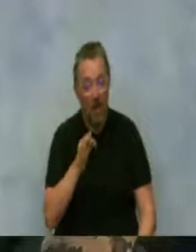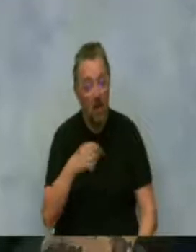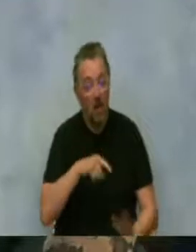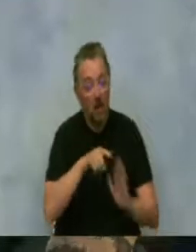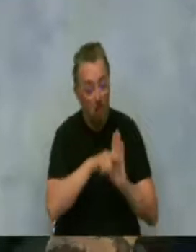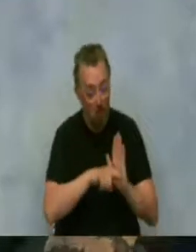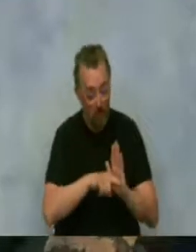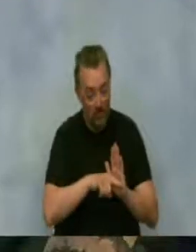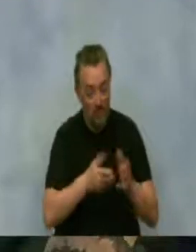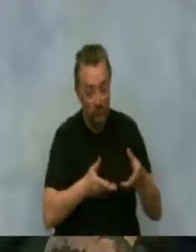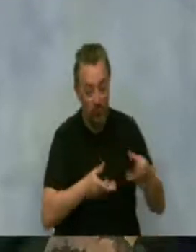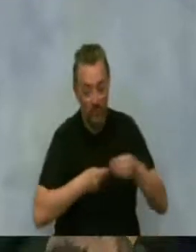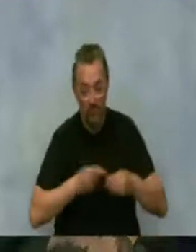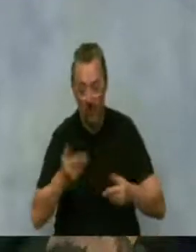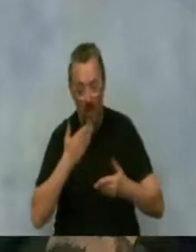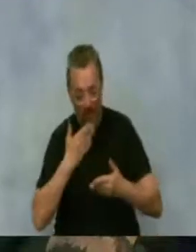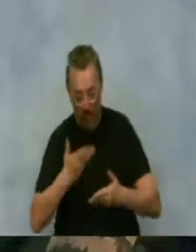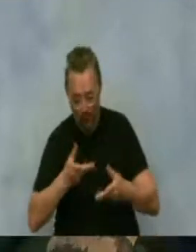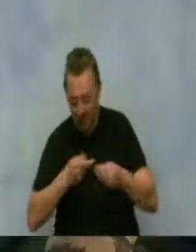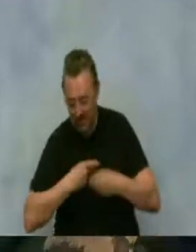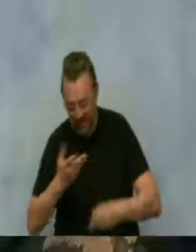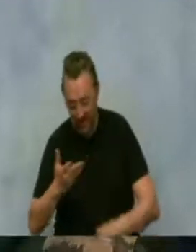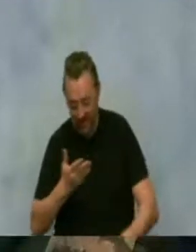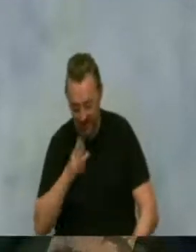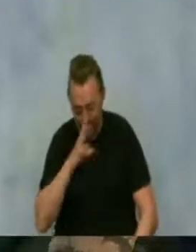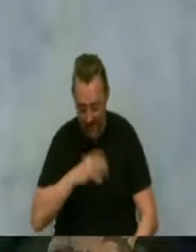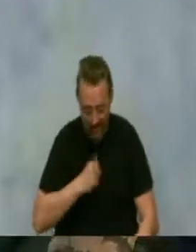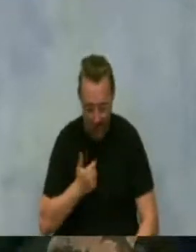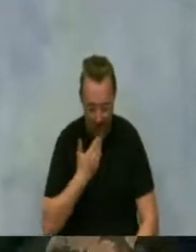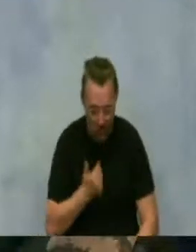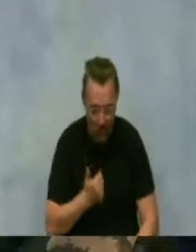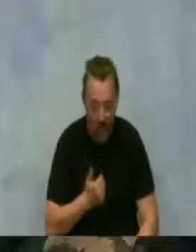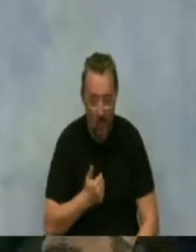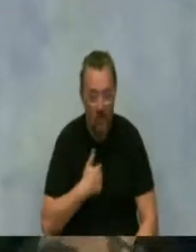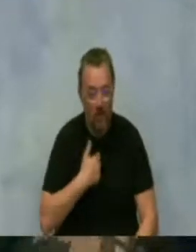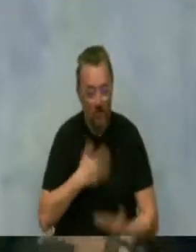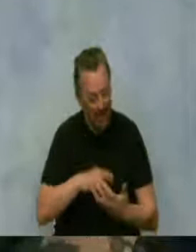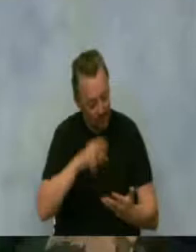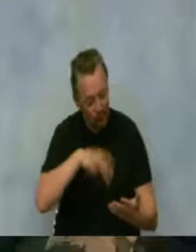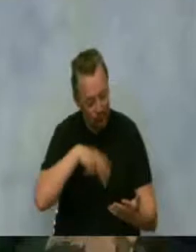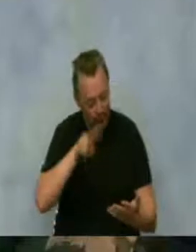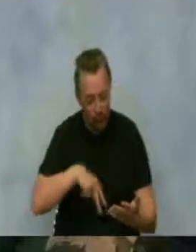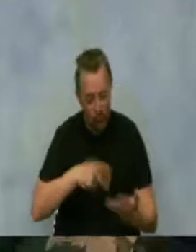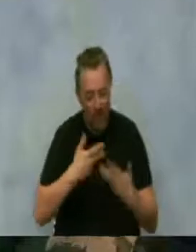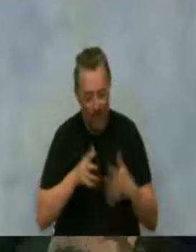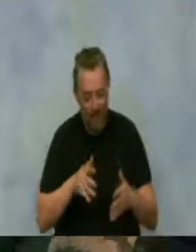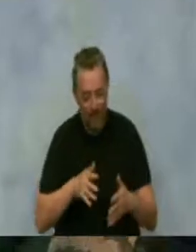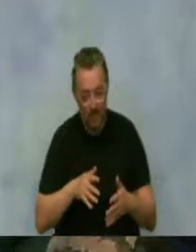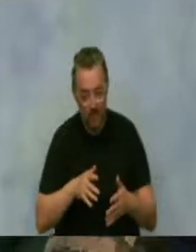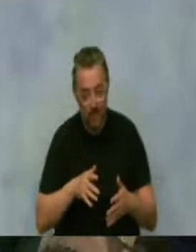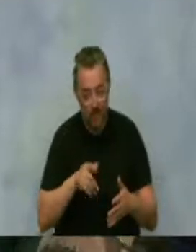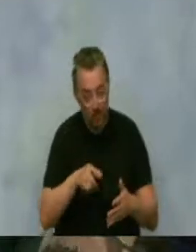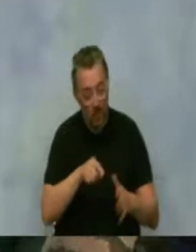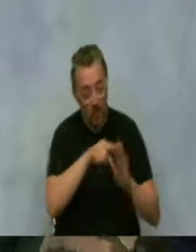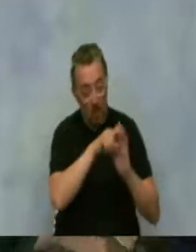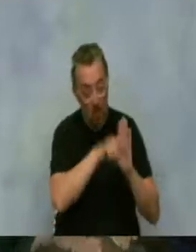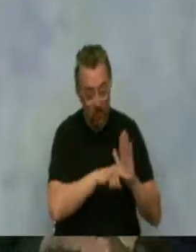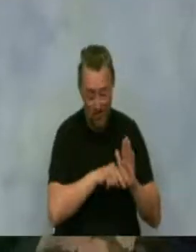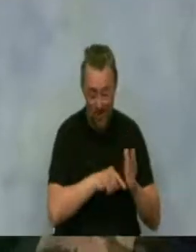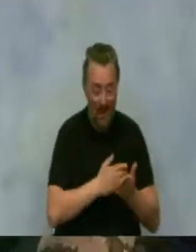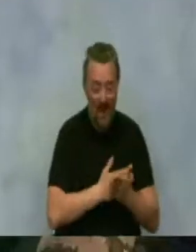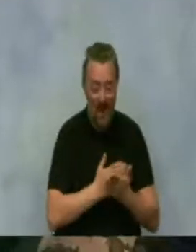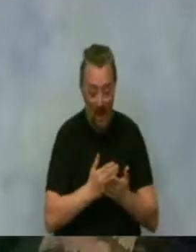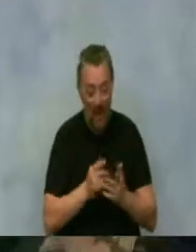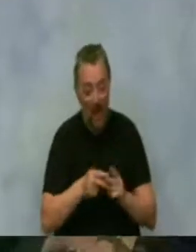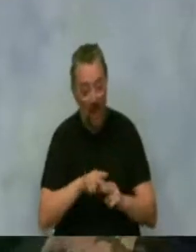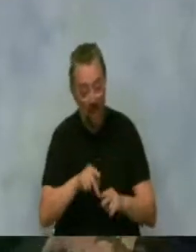policy, so thanks very much for that, Annette. And I've had a look at it. So it's clear from the policy that if you want